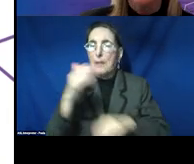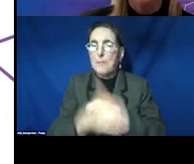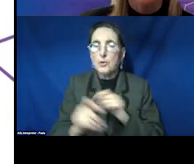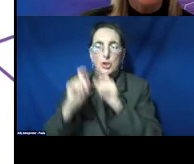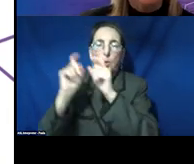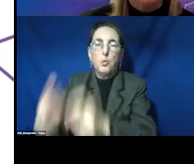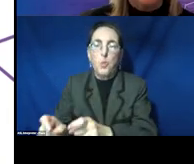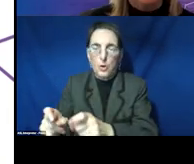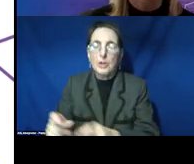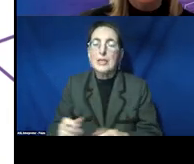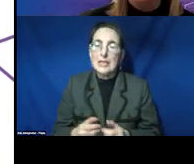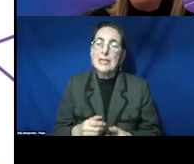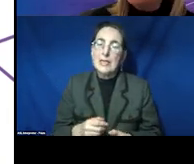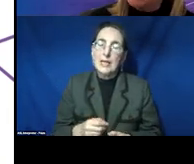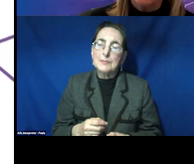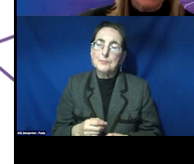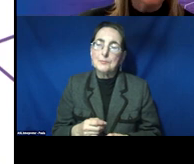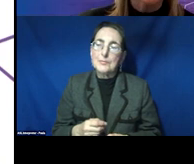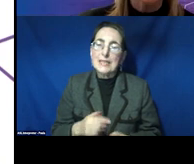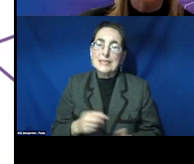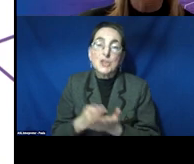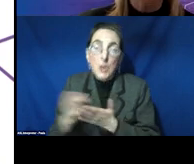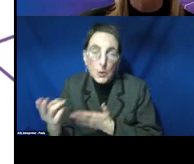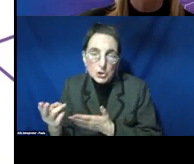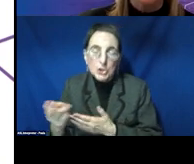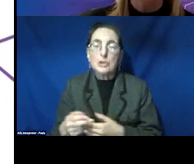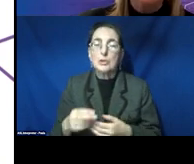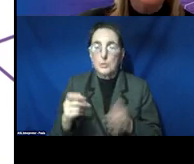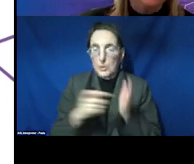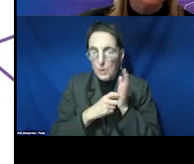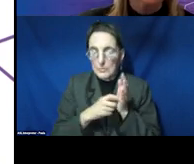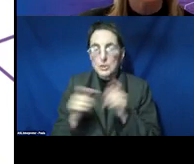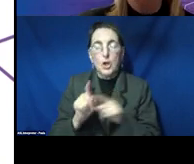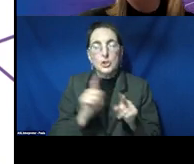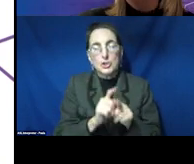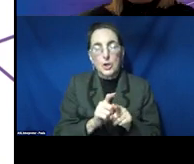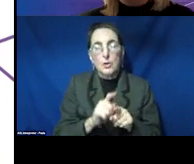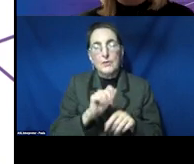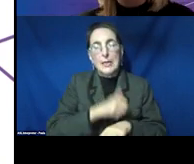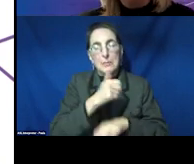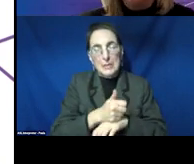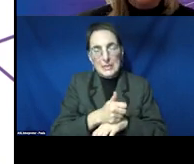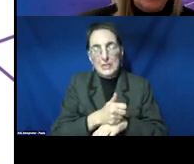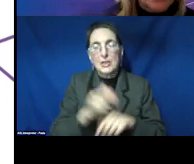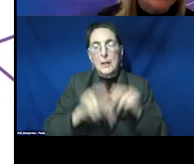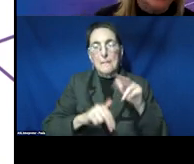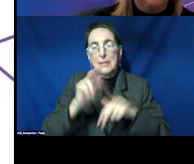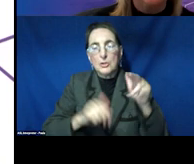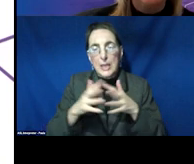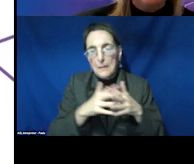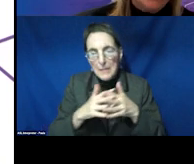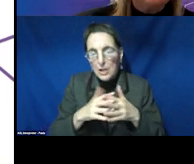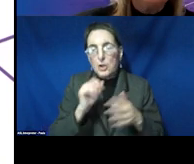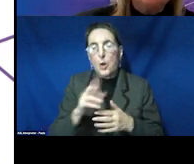requirements. Another change has to do with the implementation of Build America or Buy